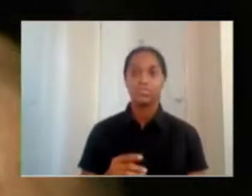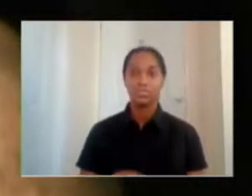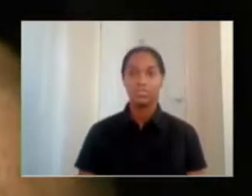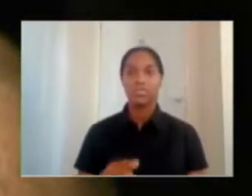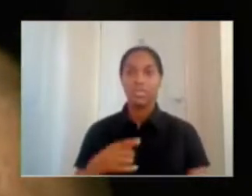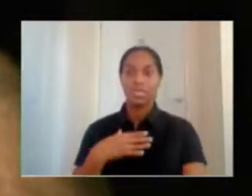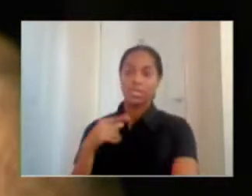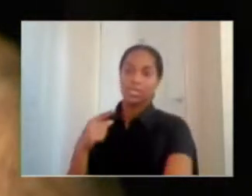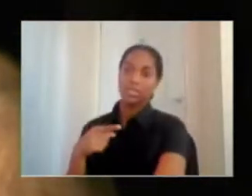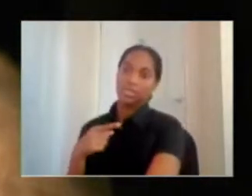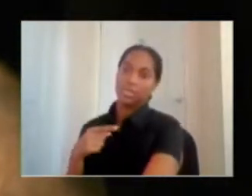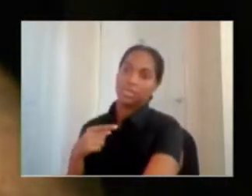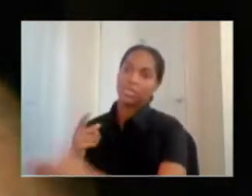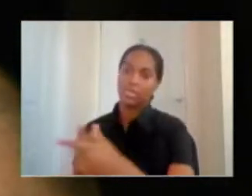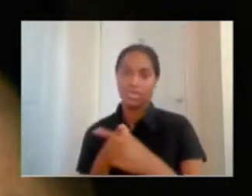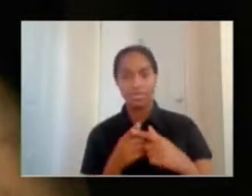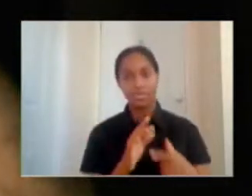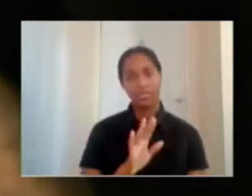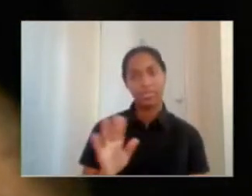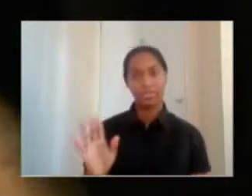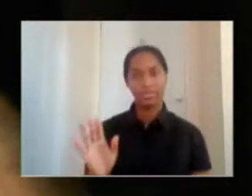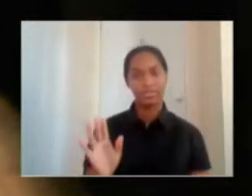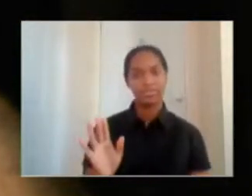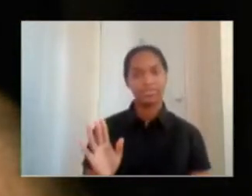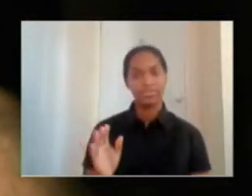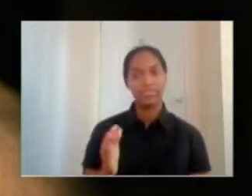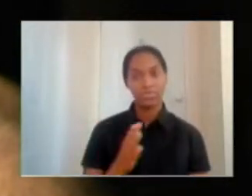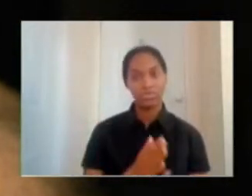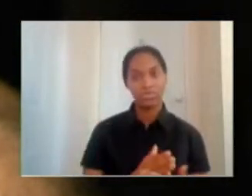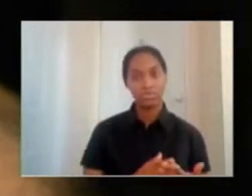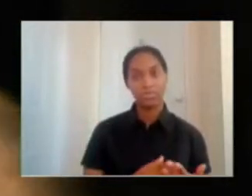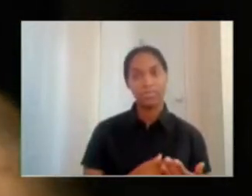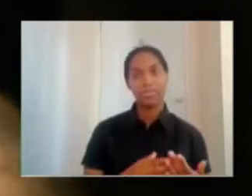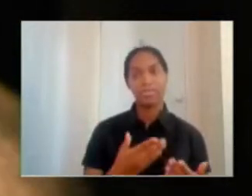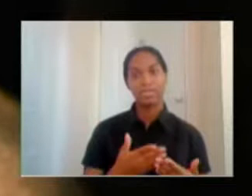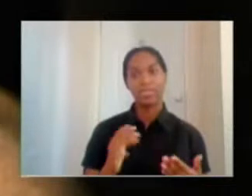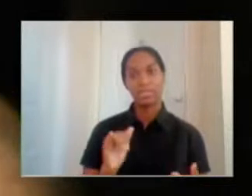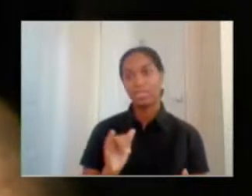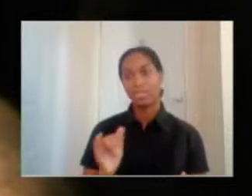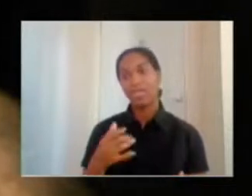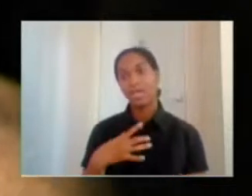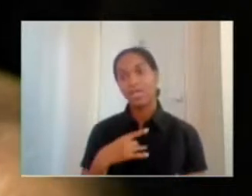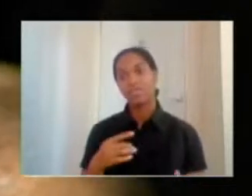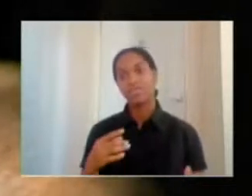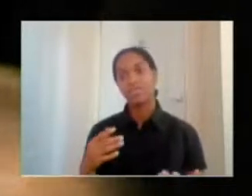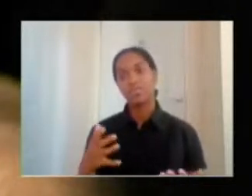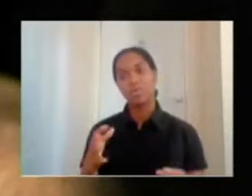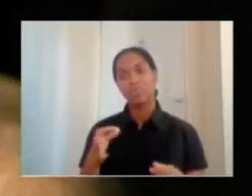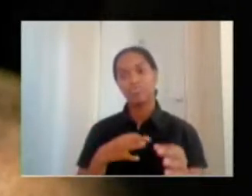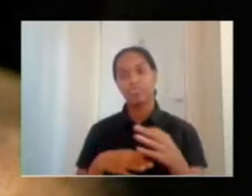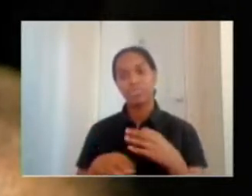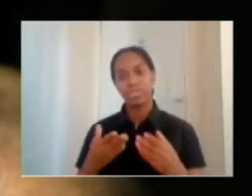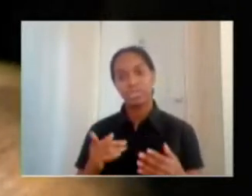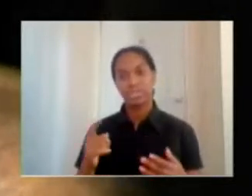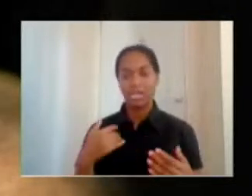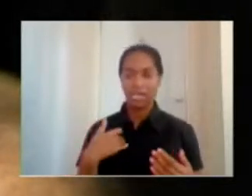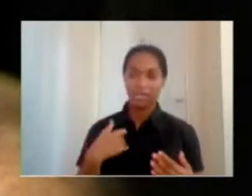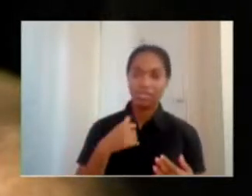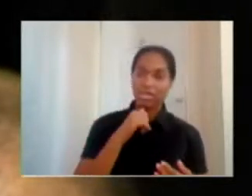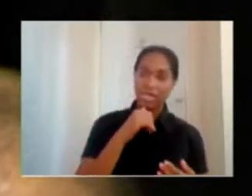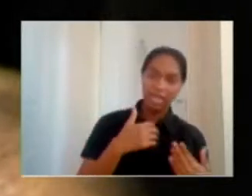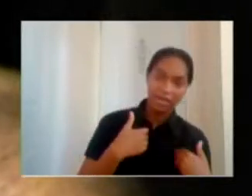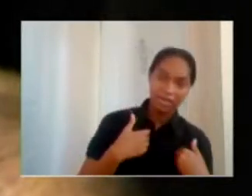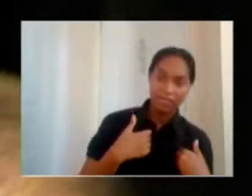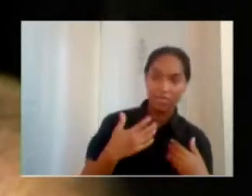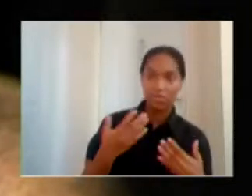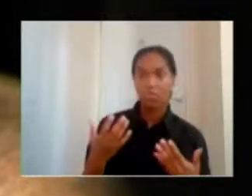then they're potentially some sort of aspects like, does it have what kind of return channel does it have or doesn't it have? What kind of ports do